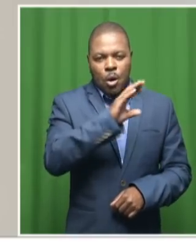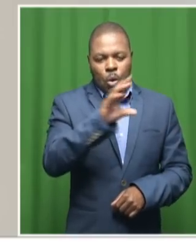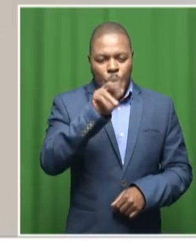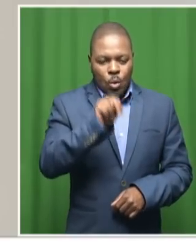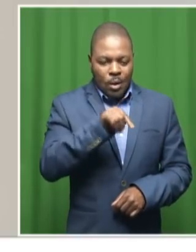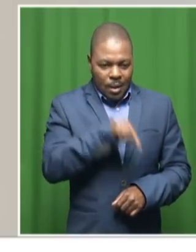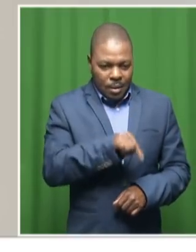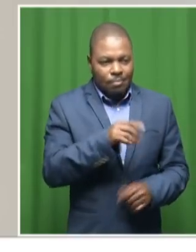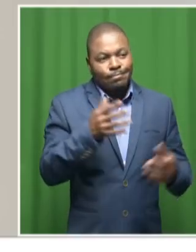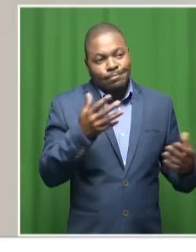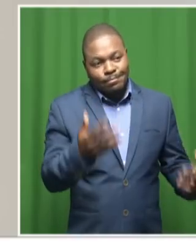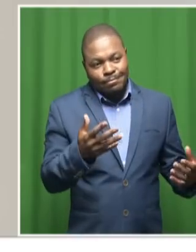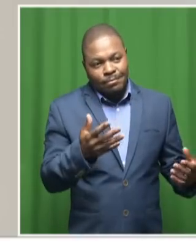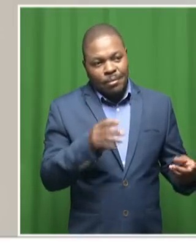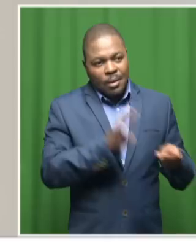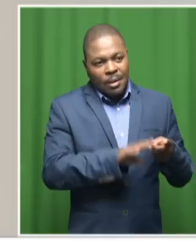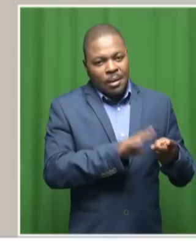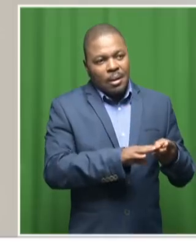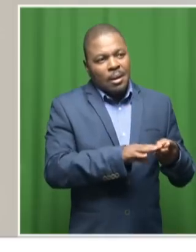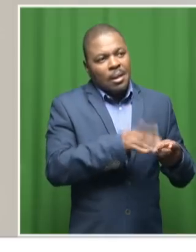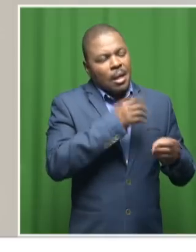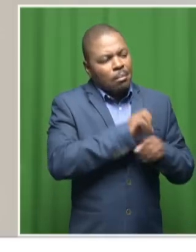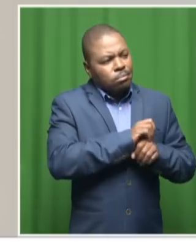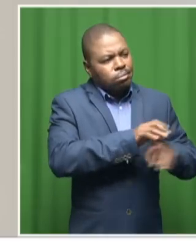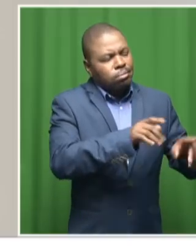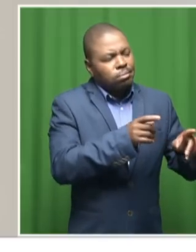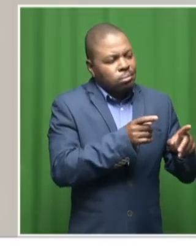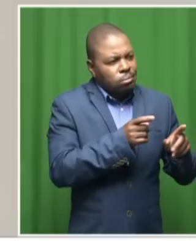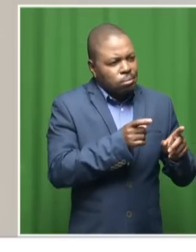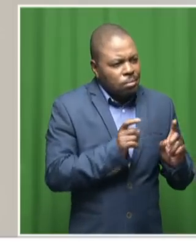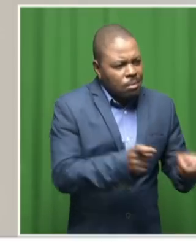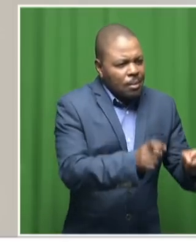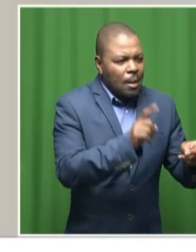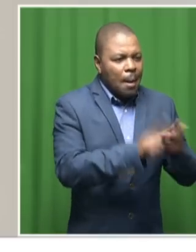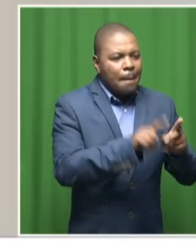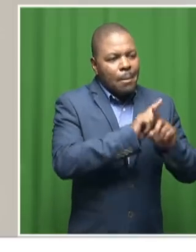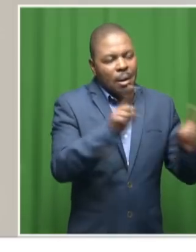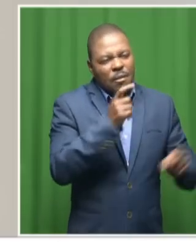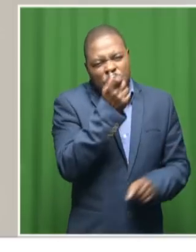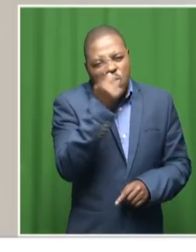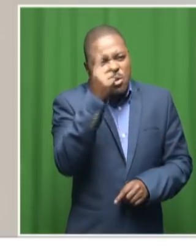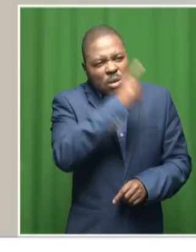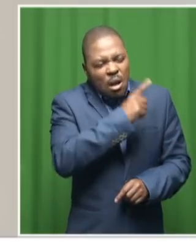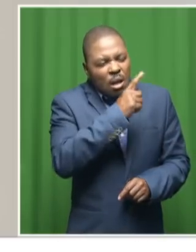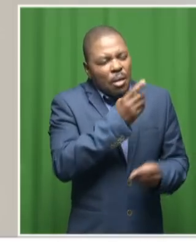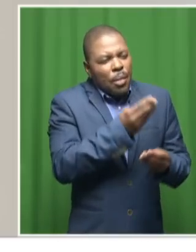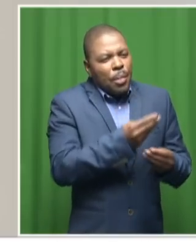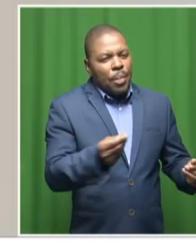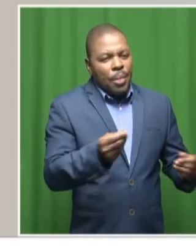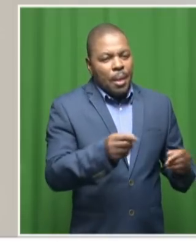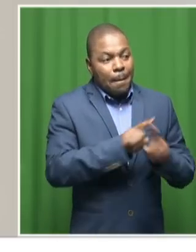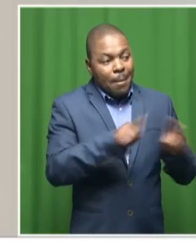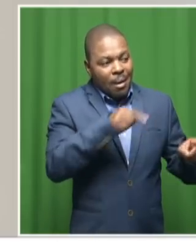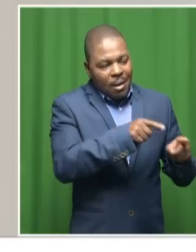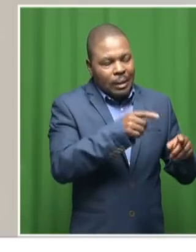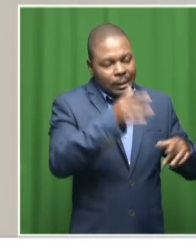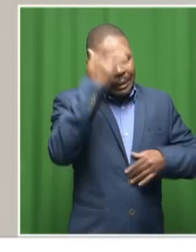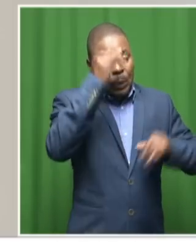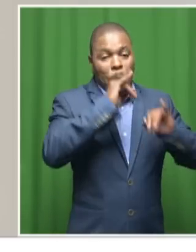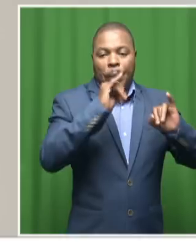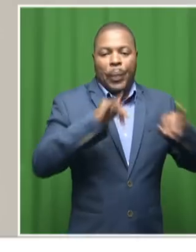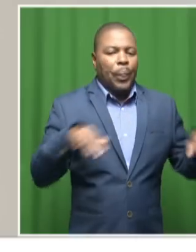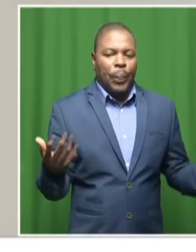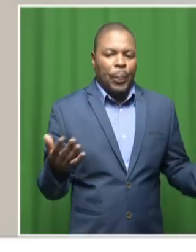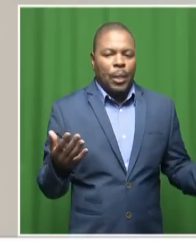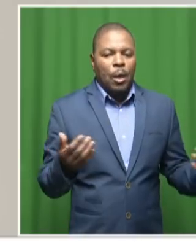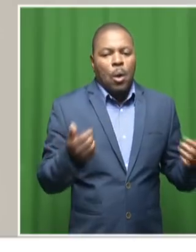highly transmissible and many of us felt lousy for a few days, did not turn out to be as aggressive, and there was already